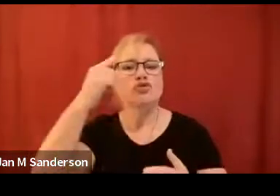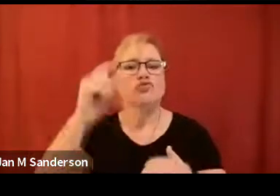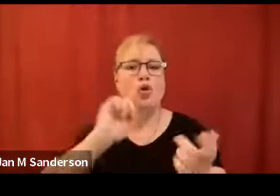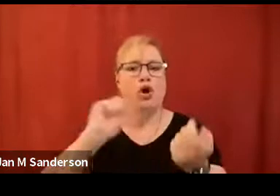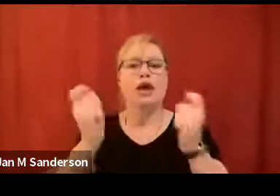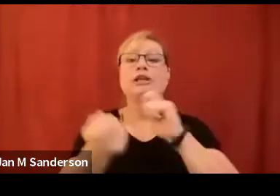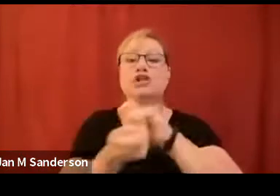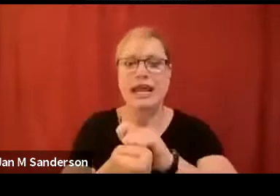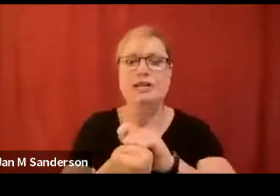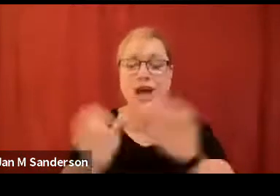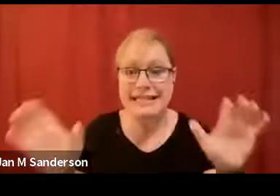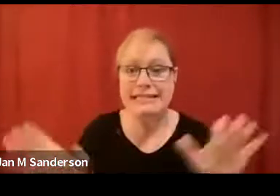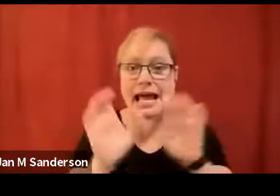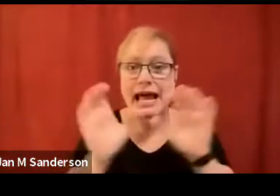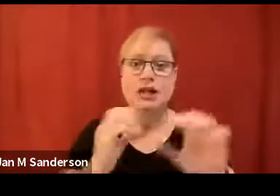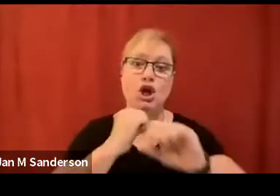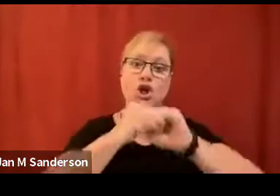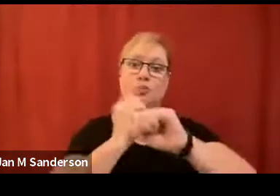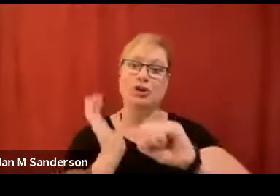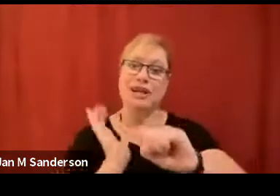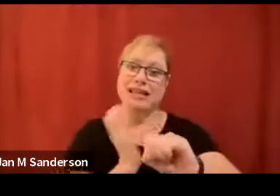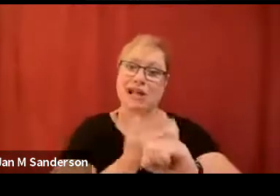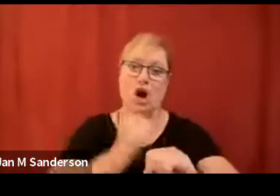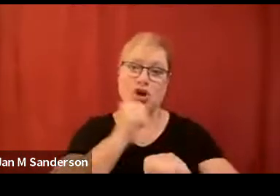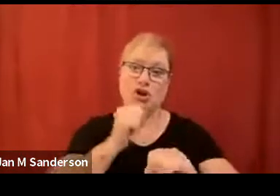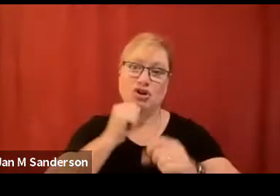our girls during these trying times.